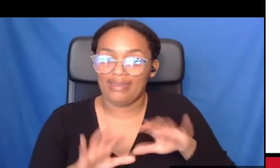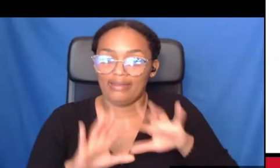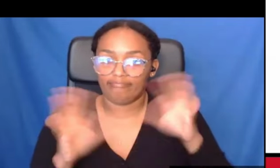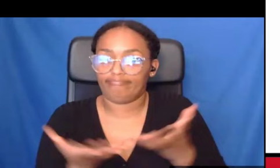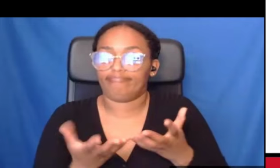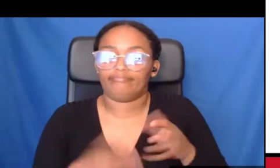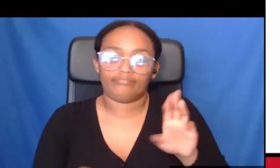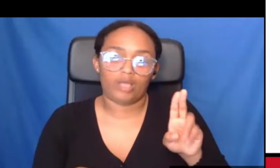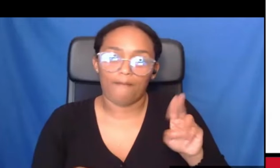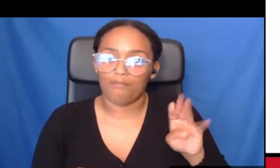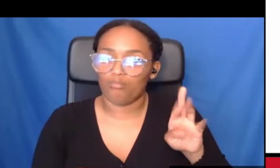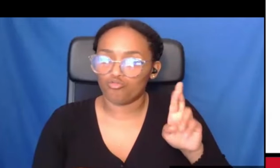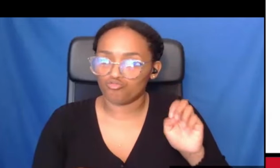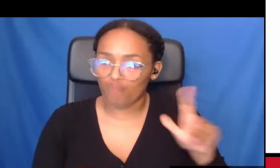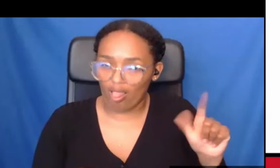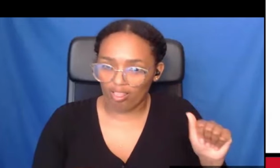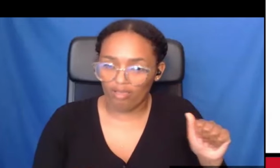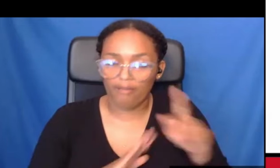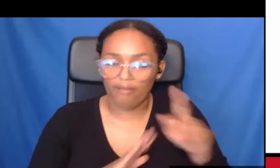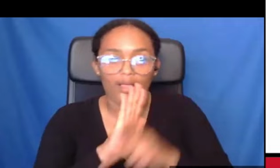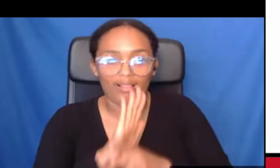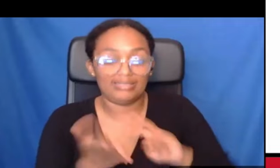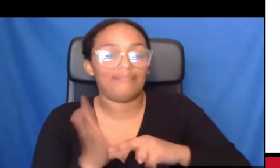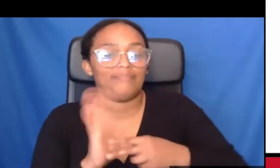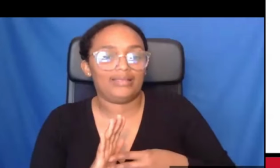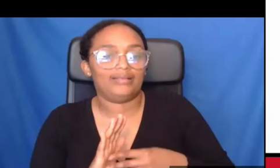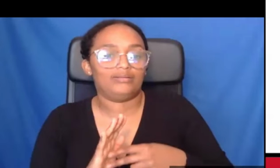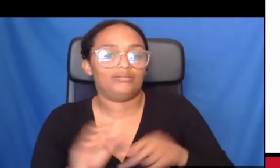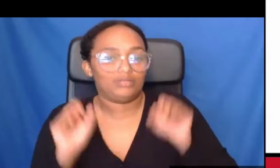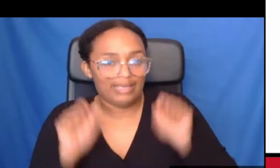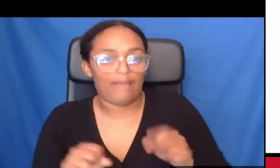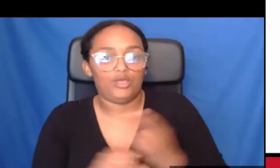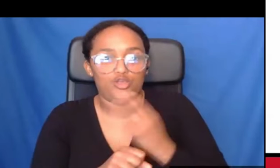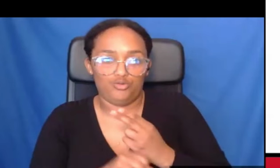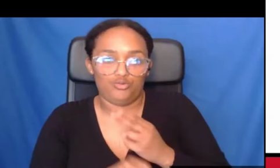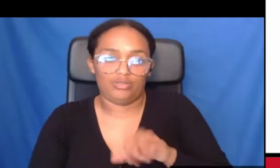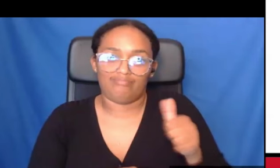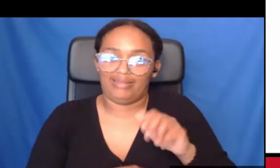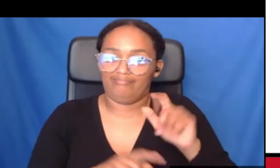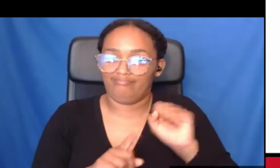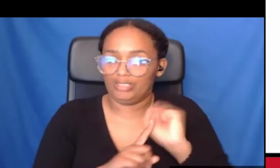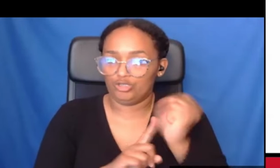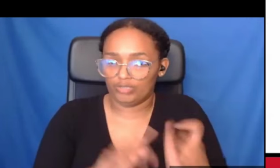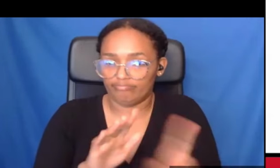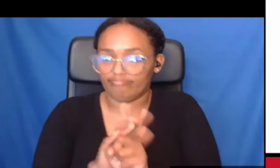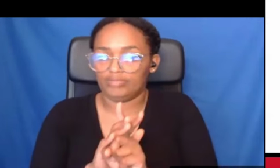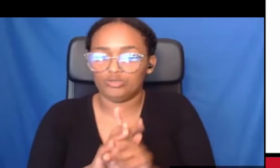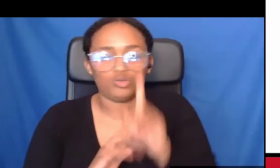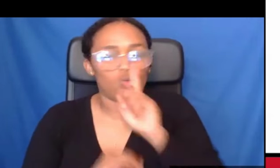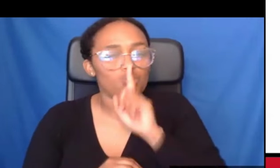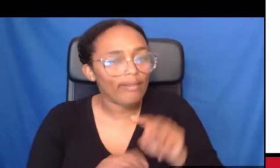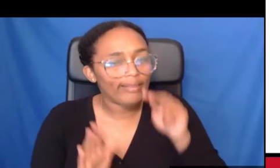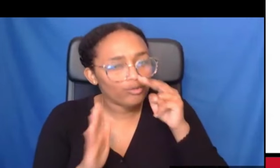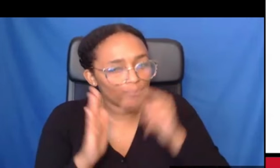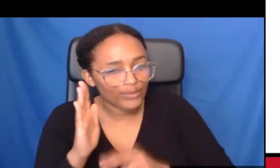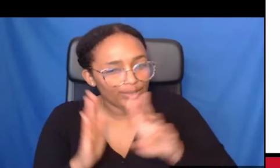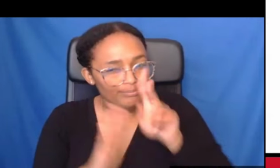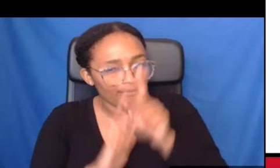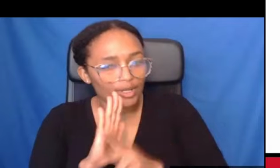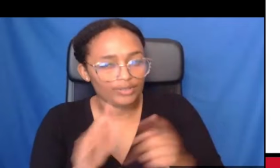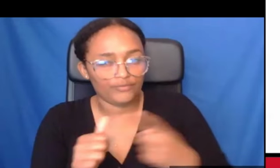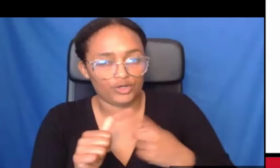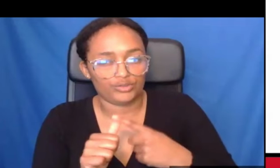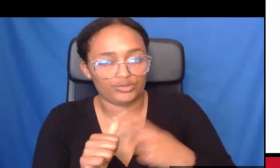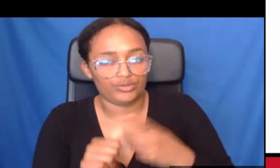claim, that it would be allowed to be used in that situation. So make sure that you've checked that language to make sure it makes sense. Many